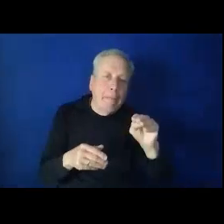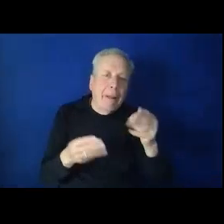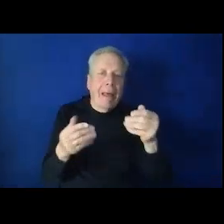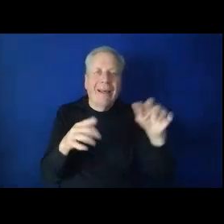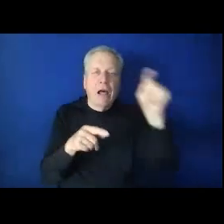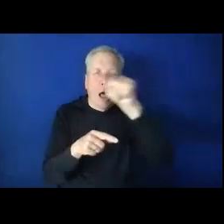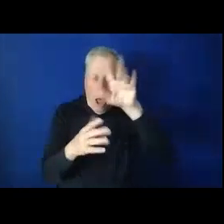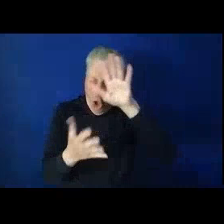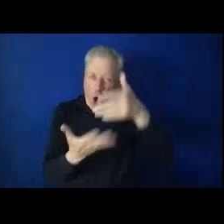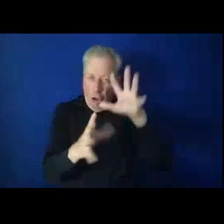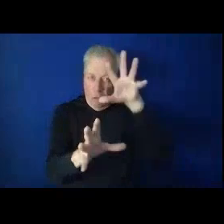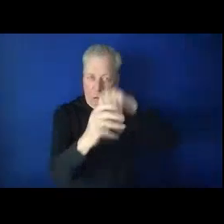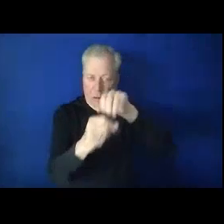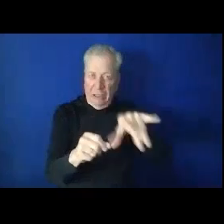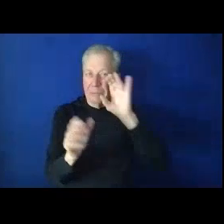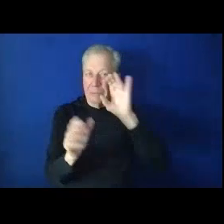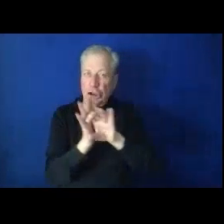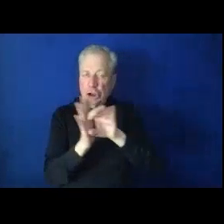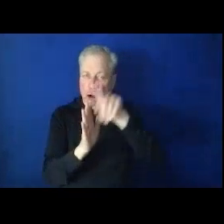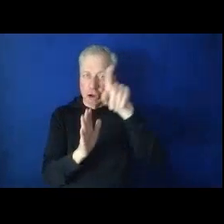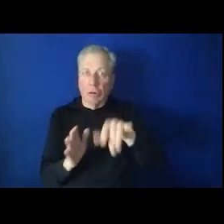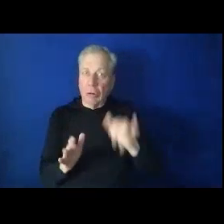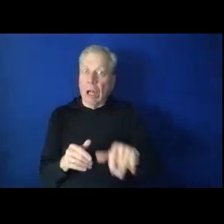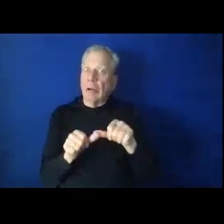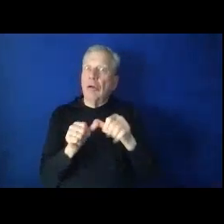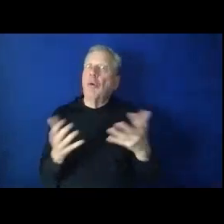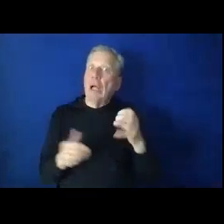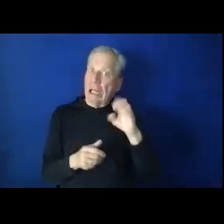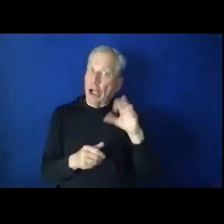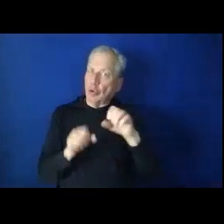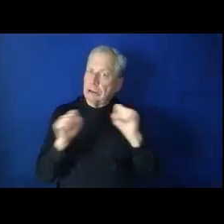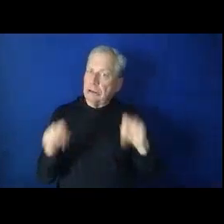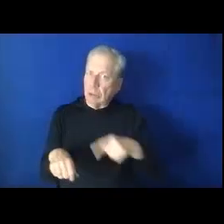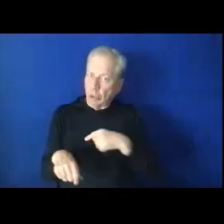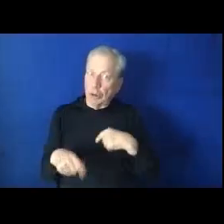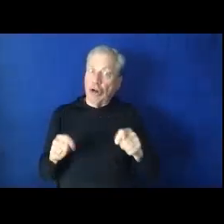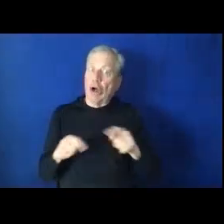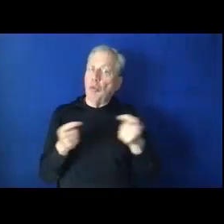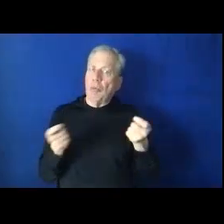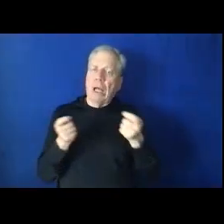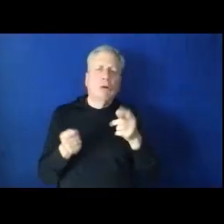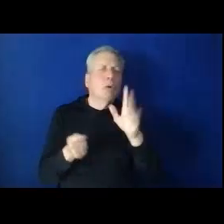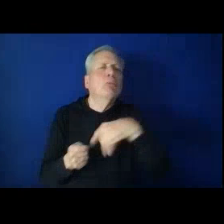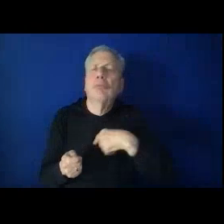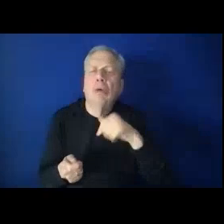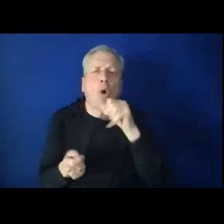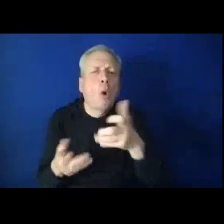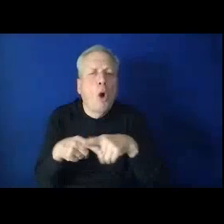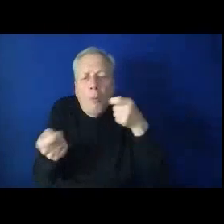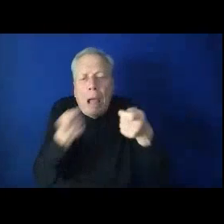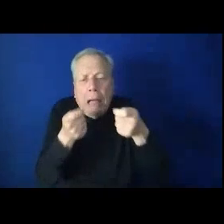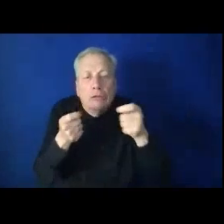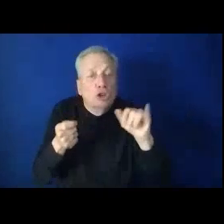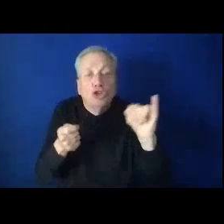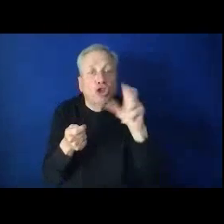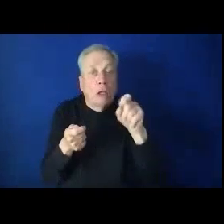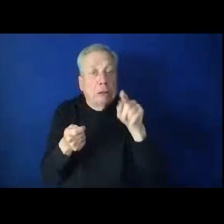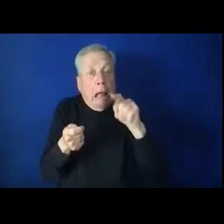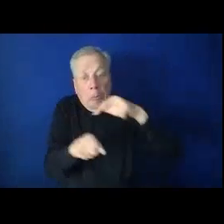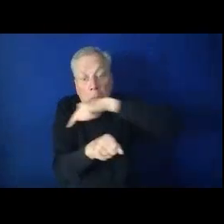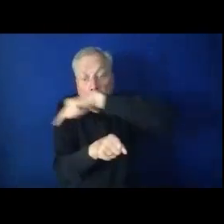this is the contiguous ecosystem under which we try to manage. We don't want to manage just at the boundaries